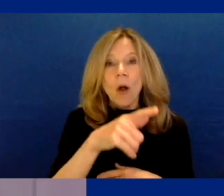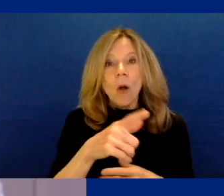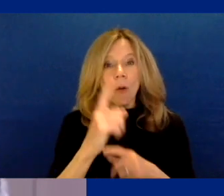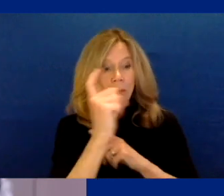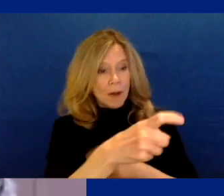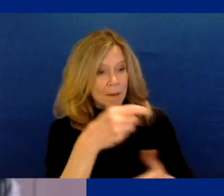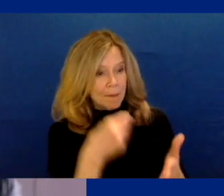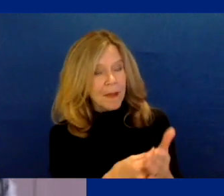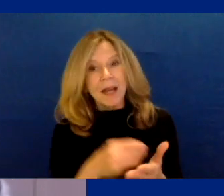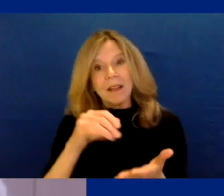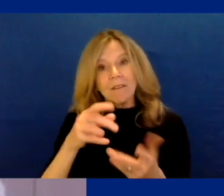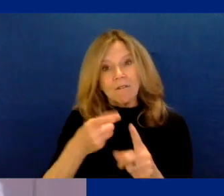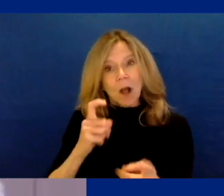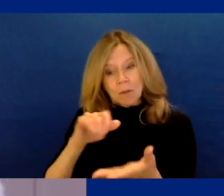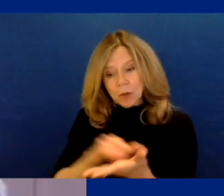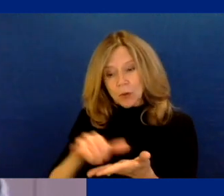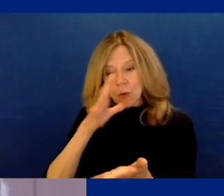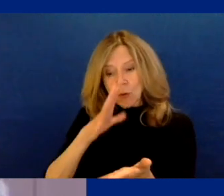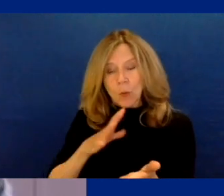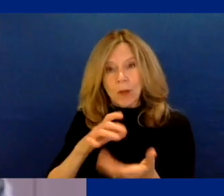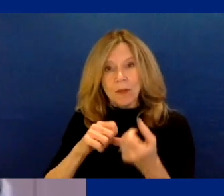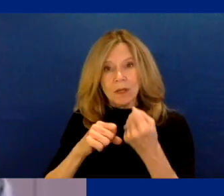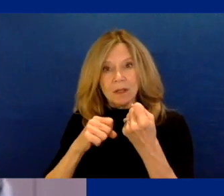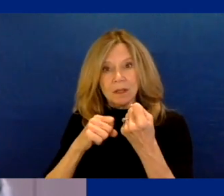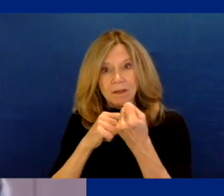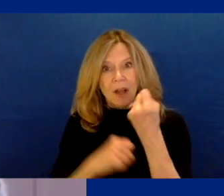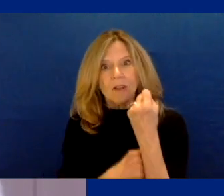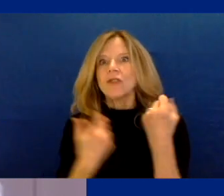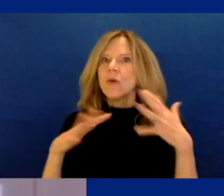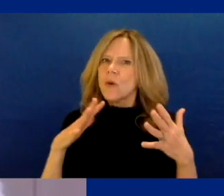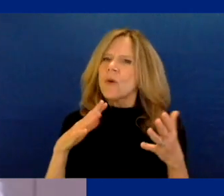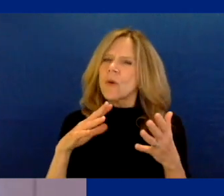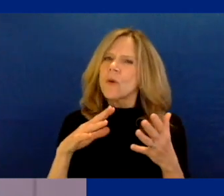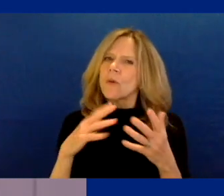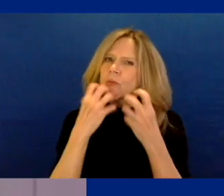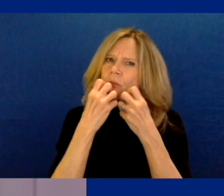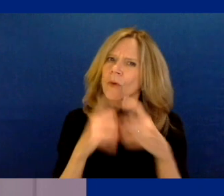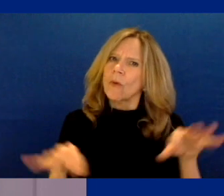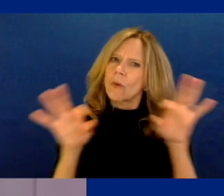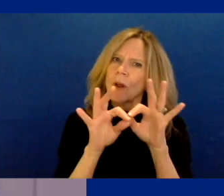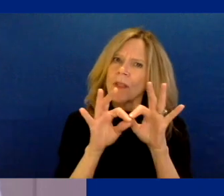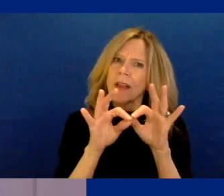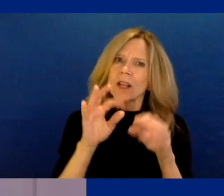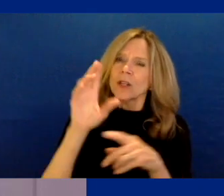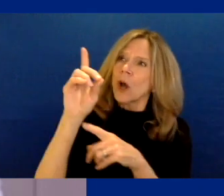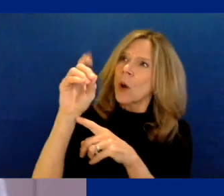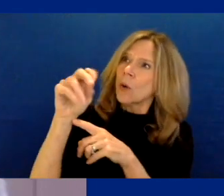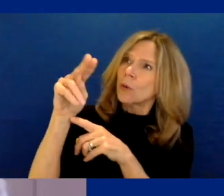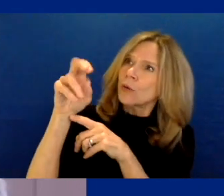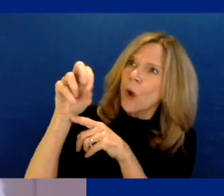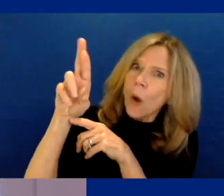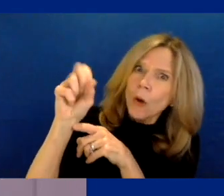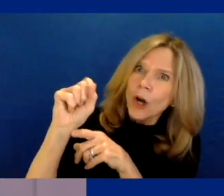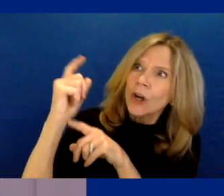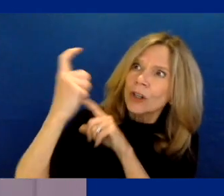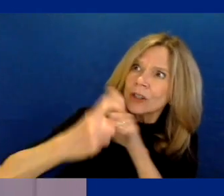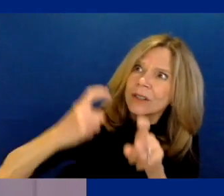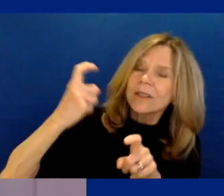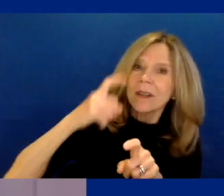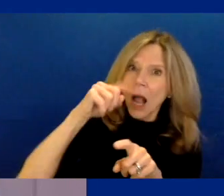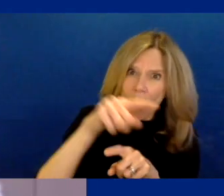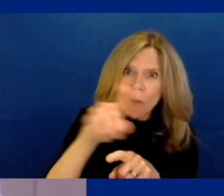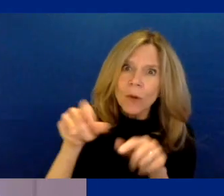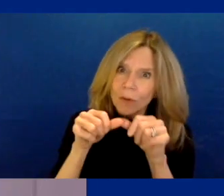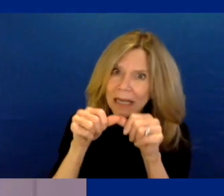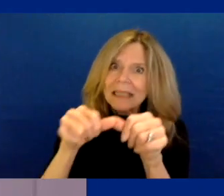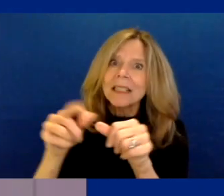and Perimeter as a grantee, as a donor partner, means a lot to all of the grantee partners. And I hope